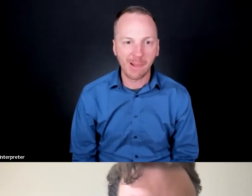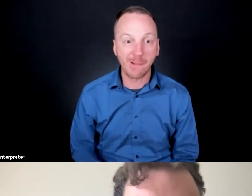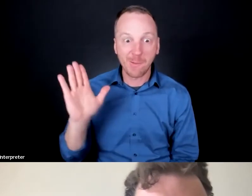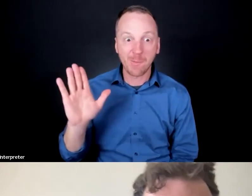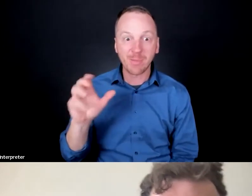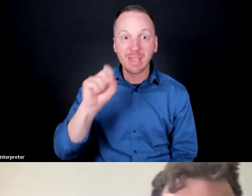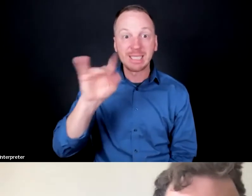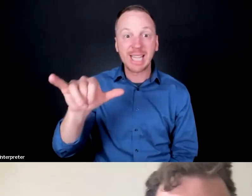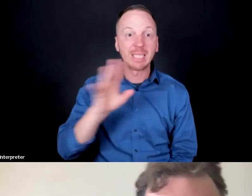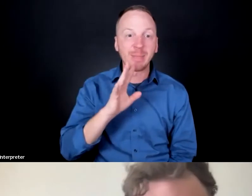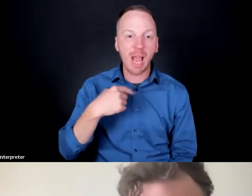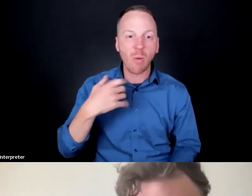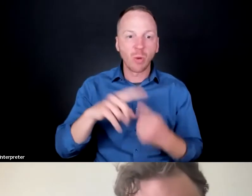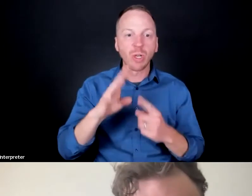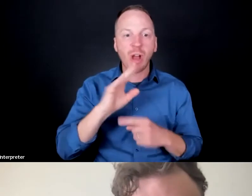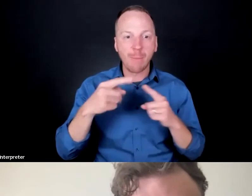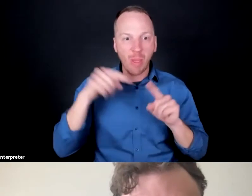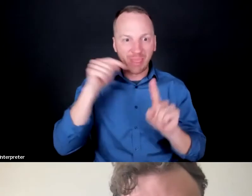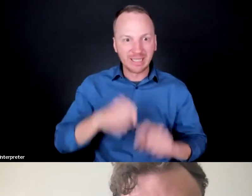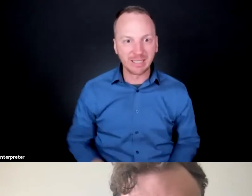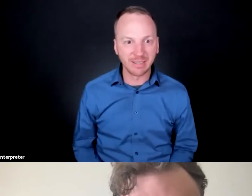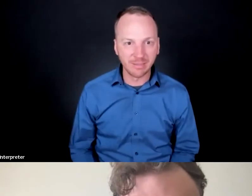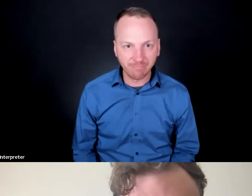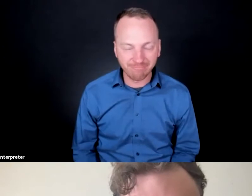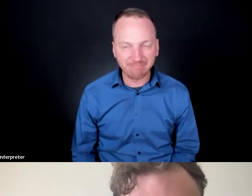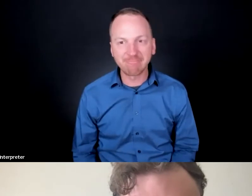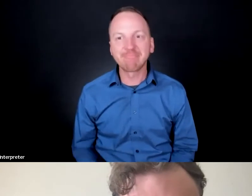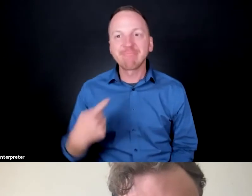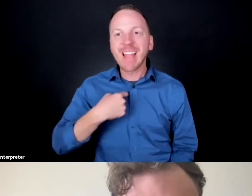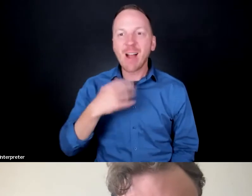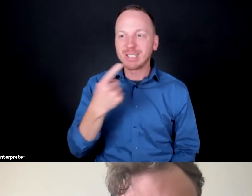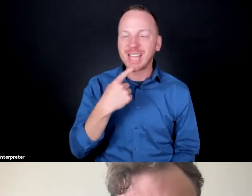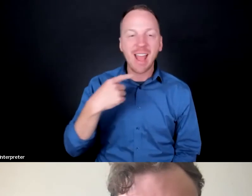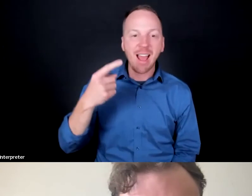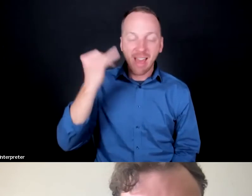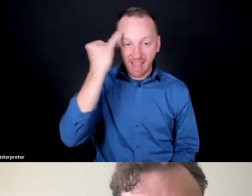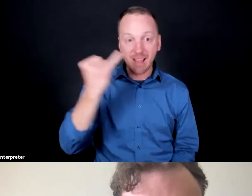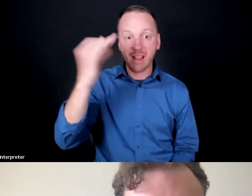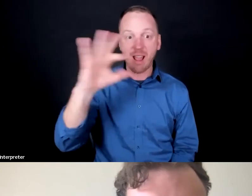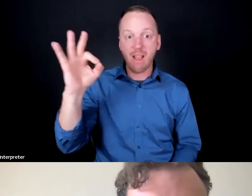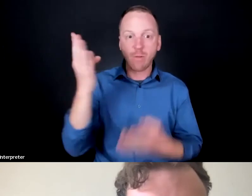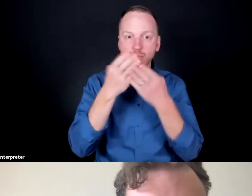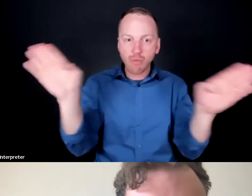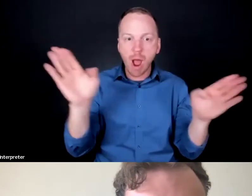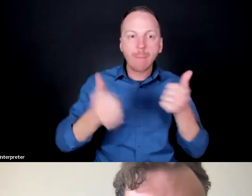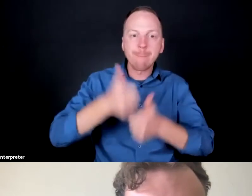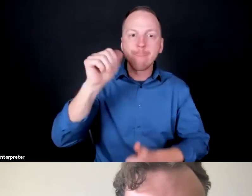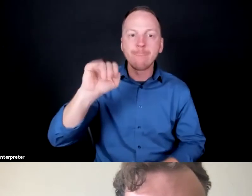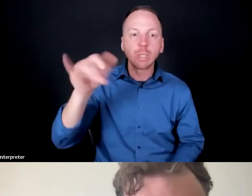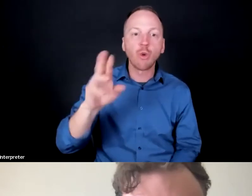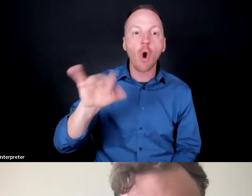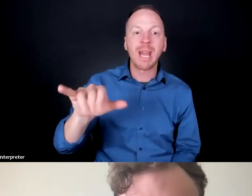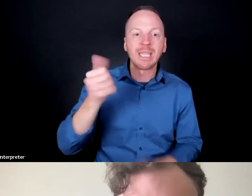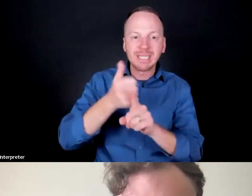This is Sky speaking. I'd like to talk about this. I would say the idea of the broad majority in itself